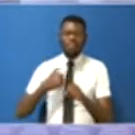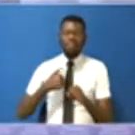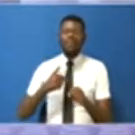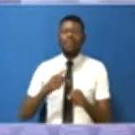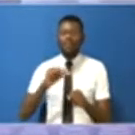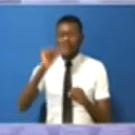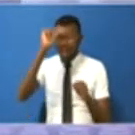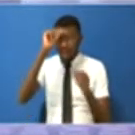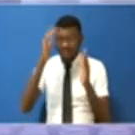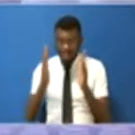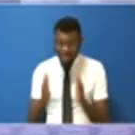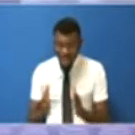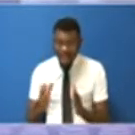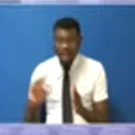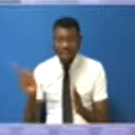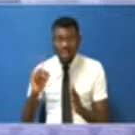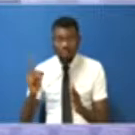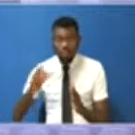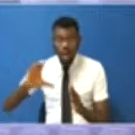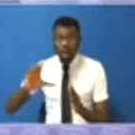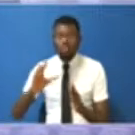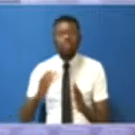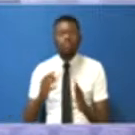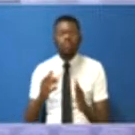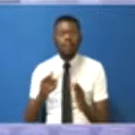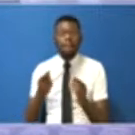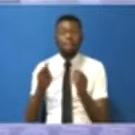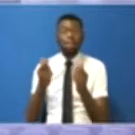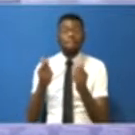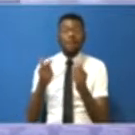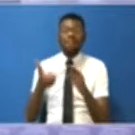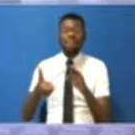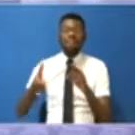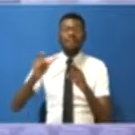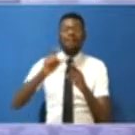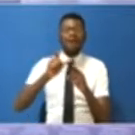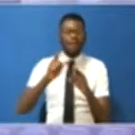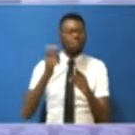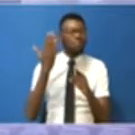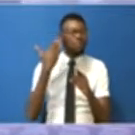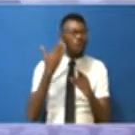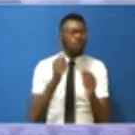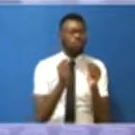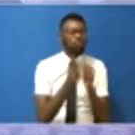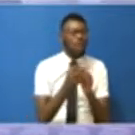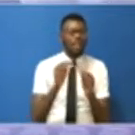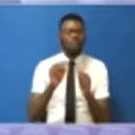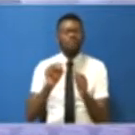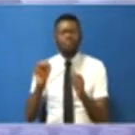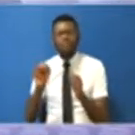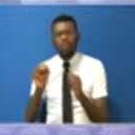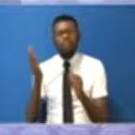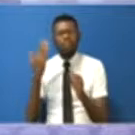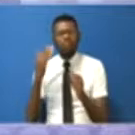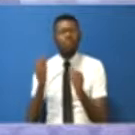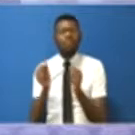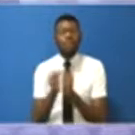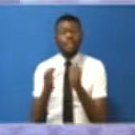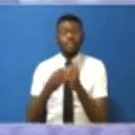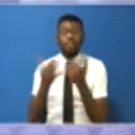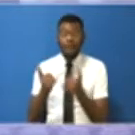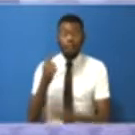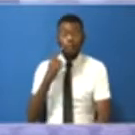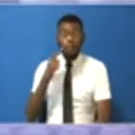nairobi city county moved its revenues from the 18 12 million we used to find to 100 million levels